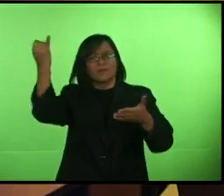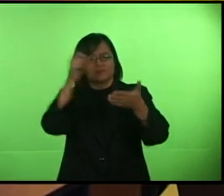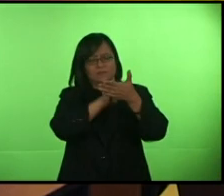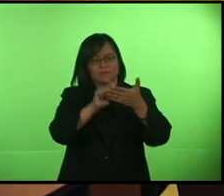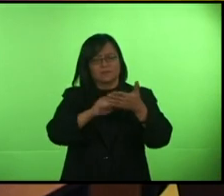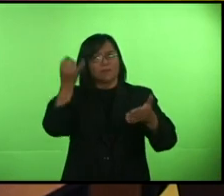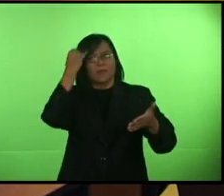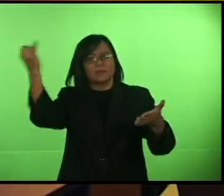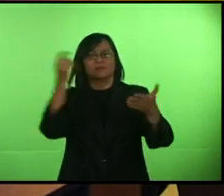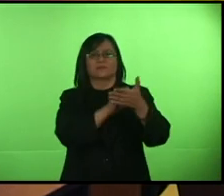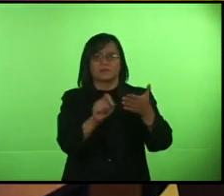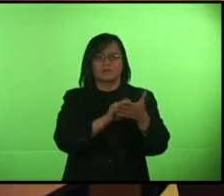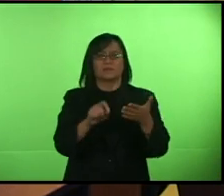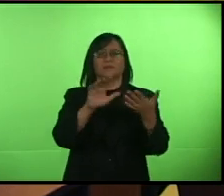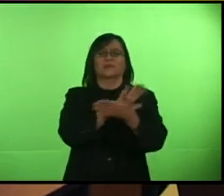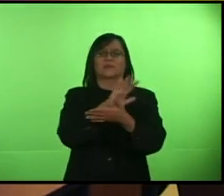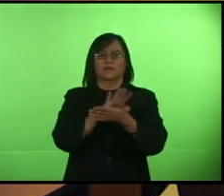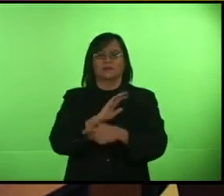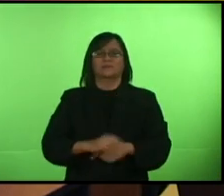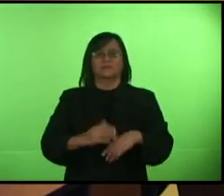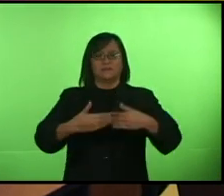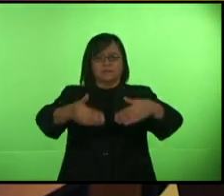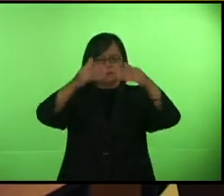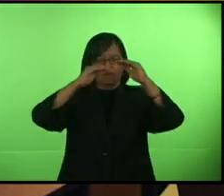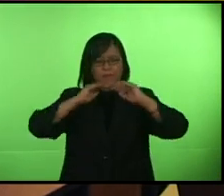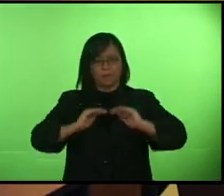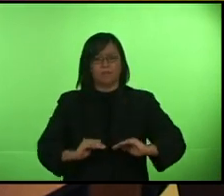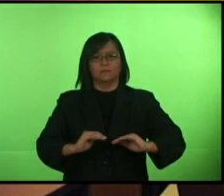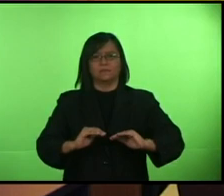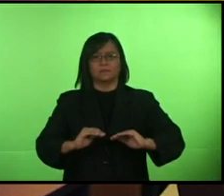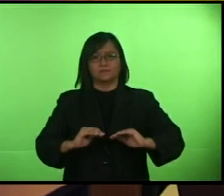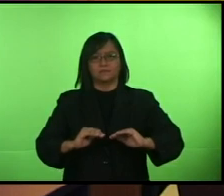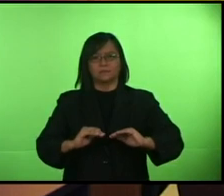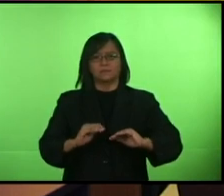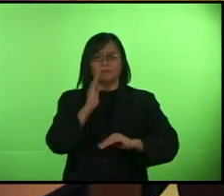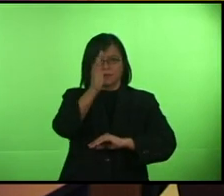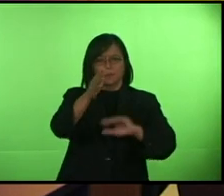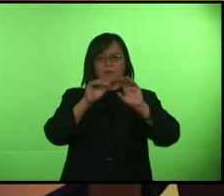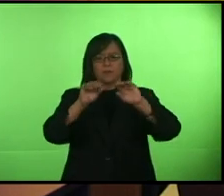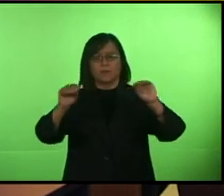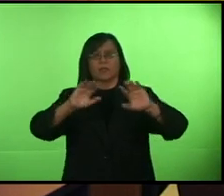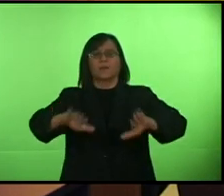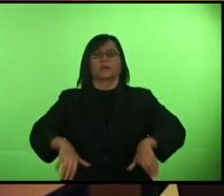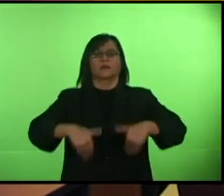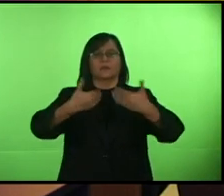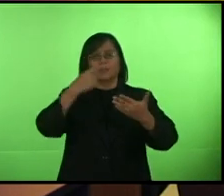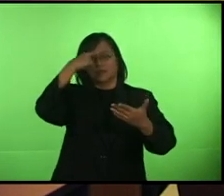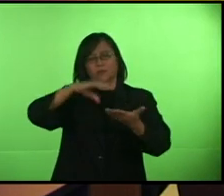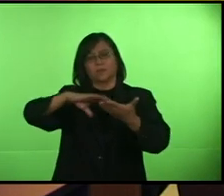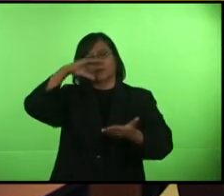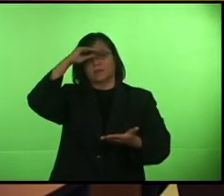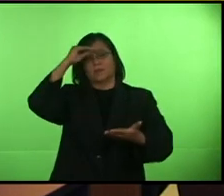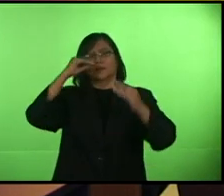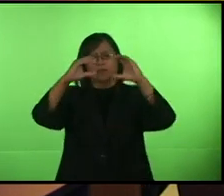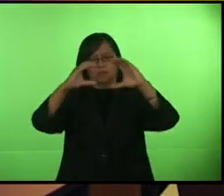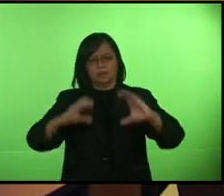piece of paper. Okay? Next, then later on, you will be taught how to acquire